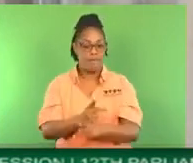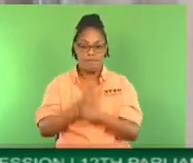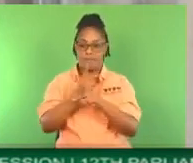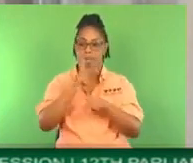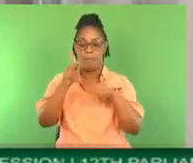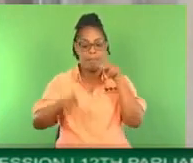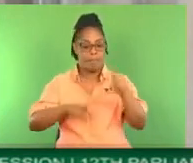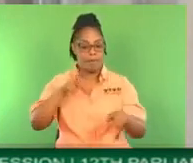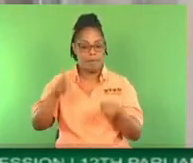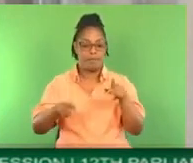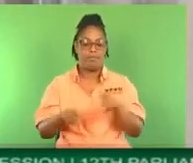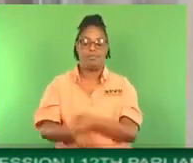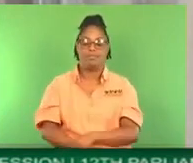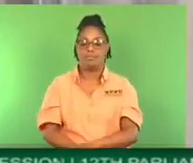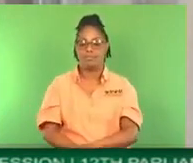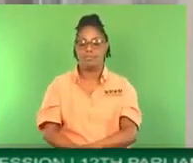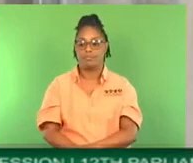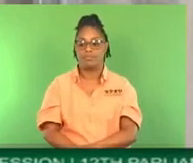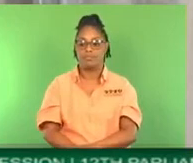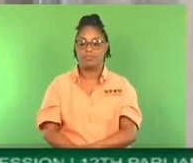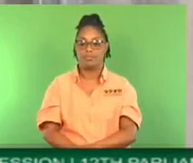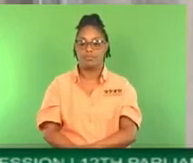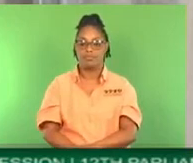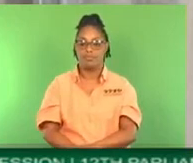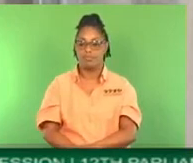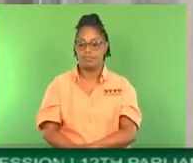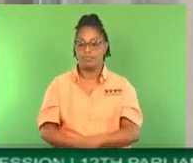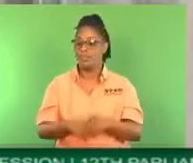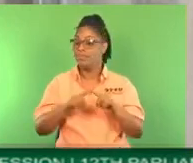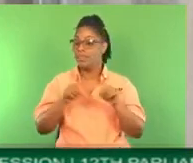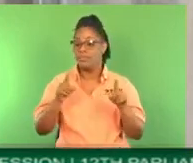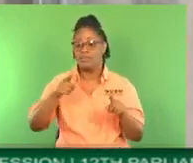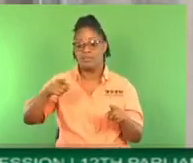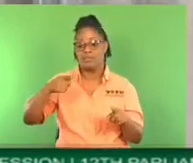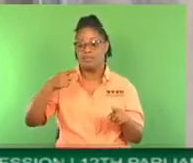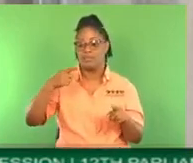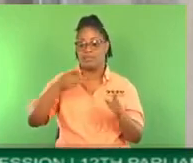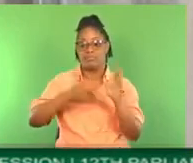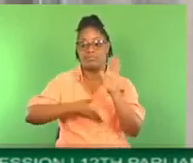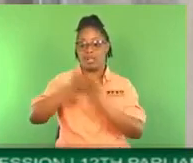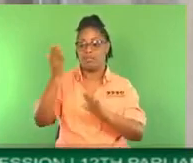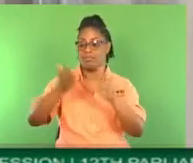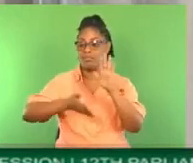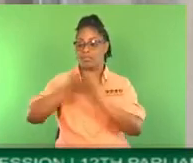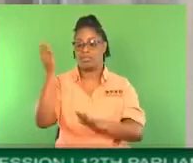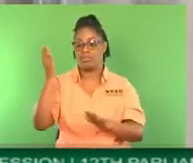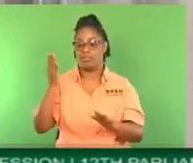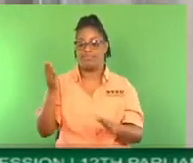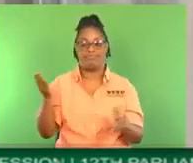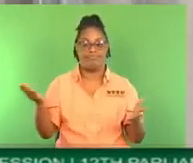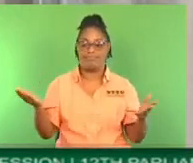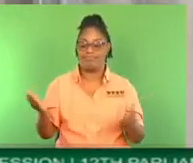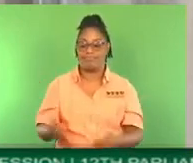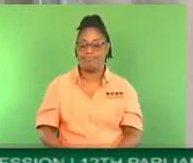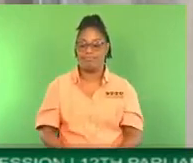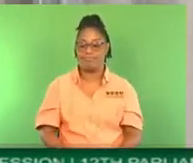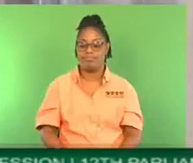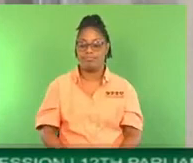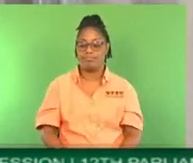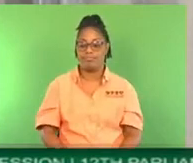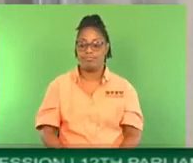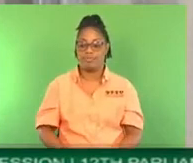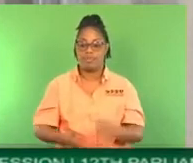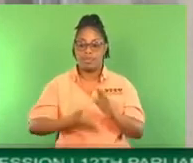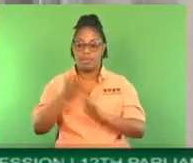They are leaving continuously, Madam Speaker, in droves, being coerced by international